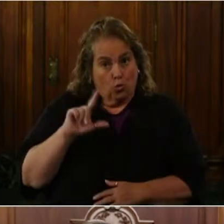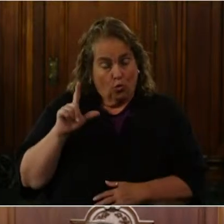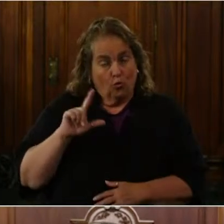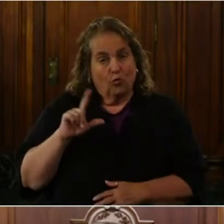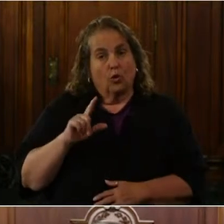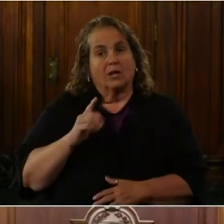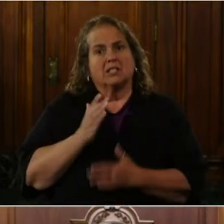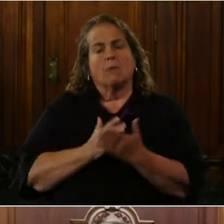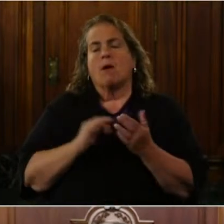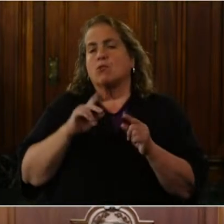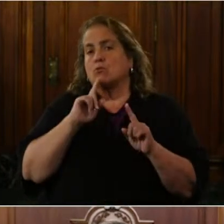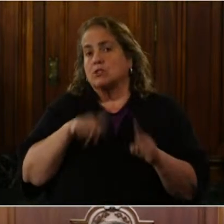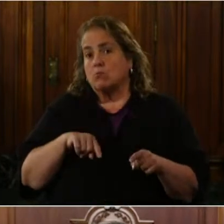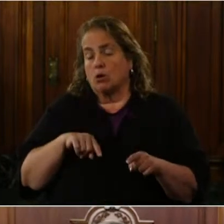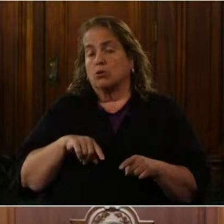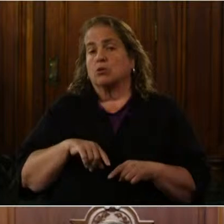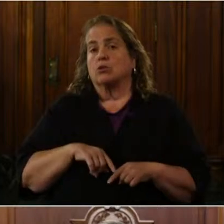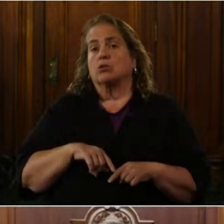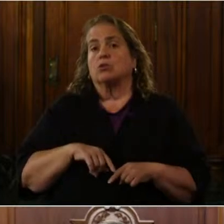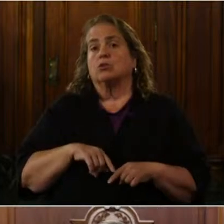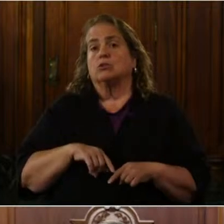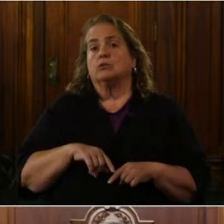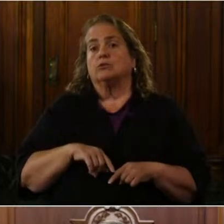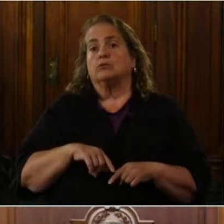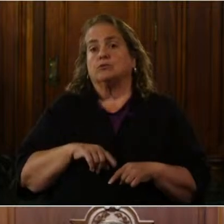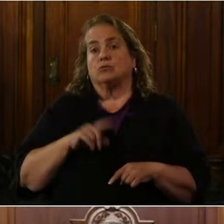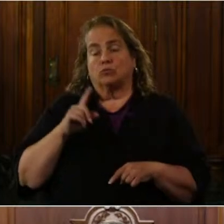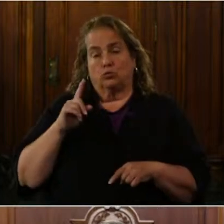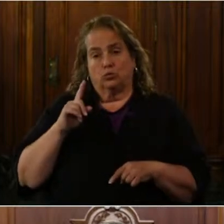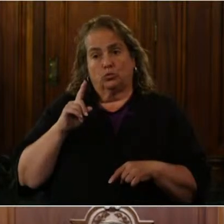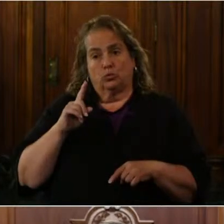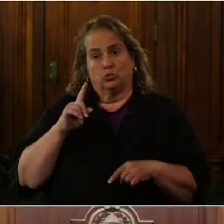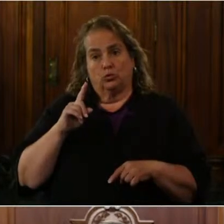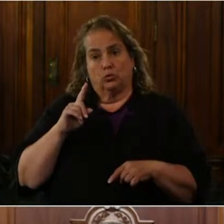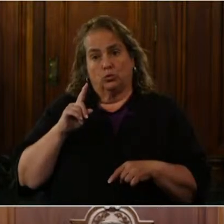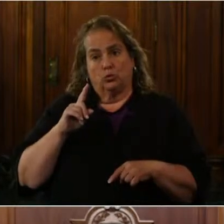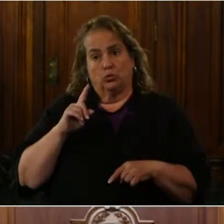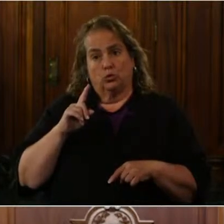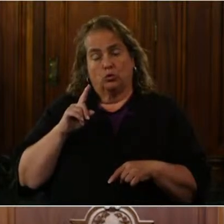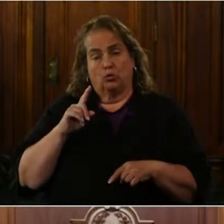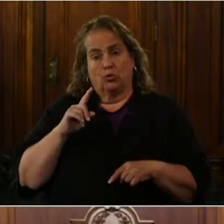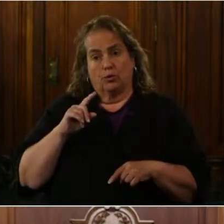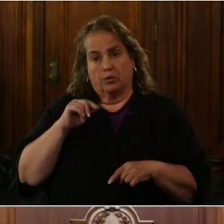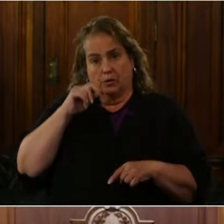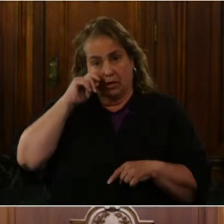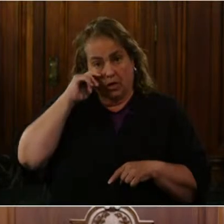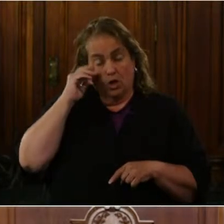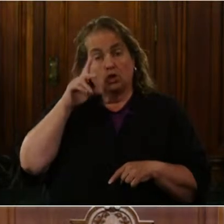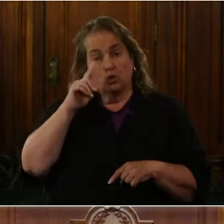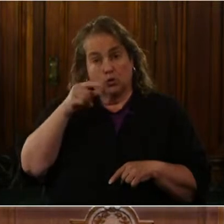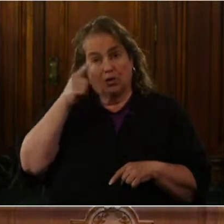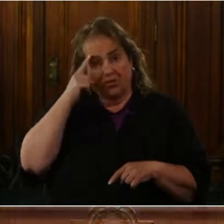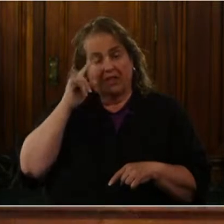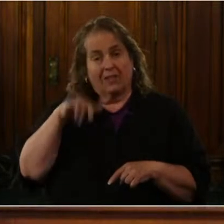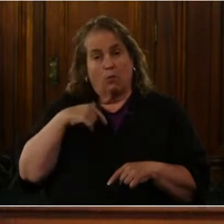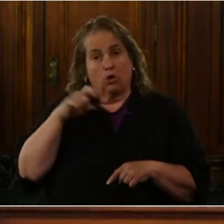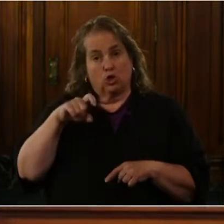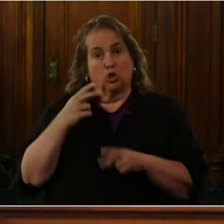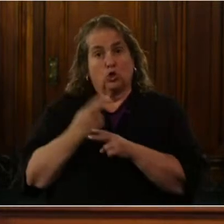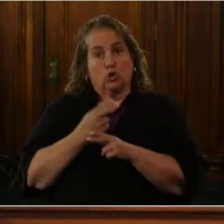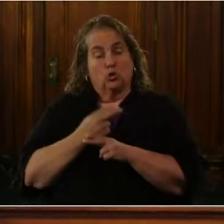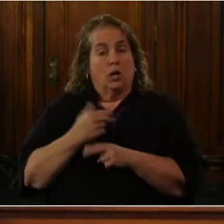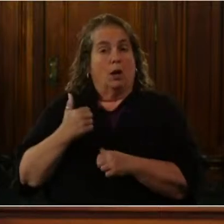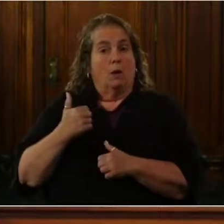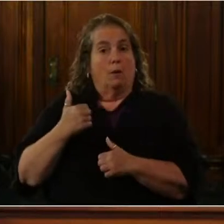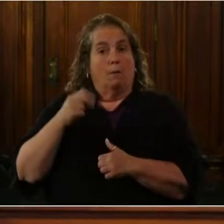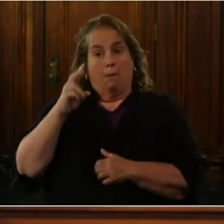there, do you support using the military to quell protests and unrest in any situation? Well, I think that there is a big